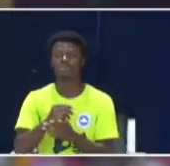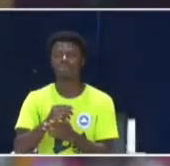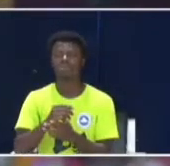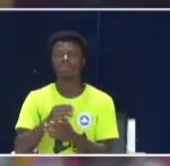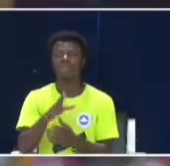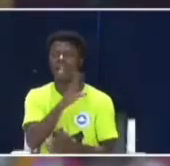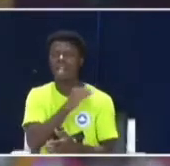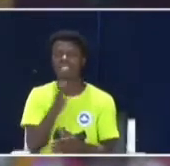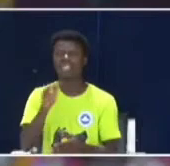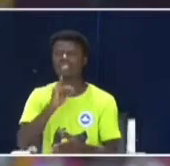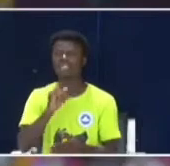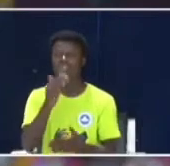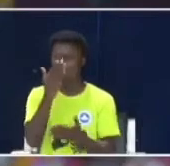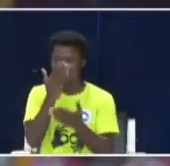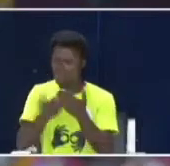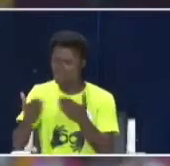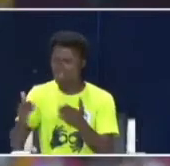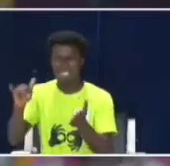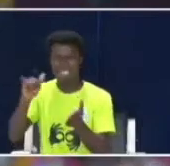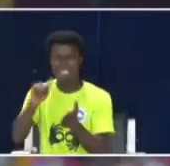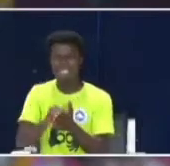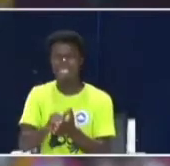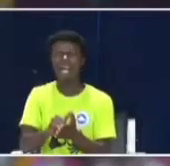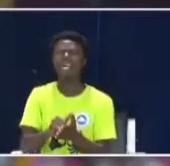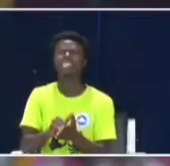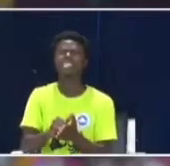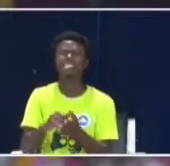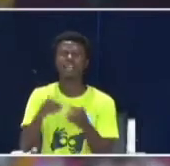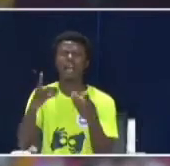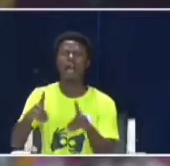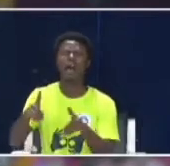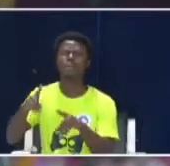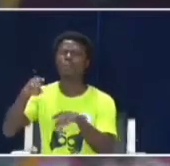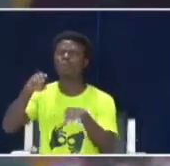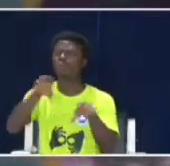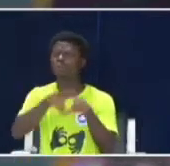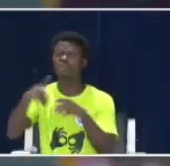then something happened on the day of Pentecost.